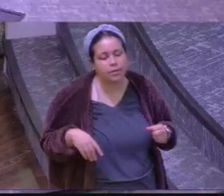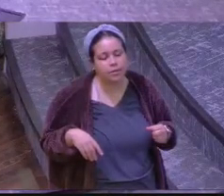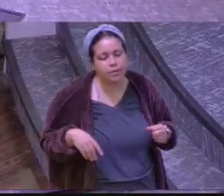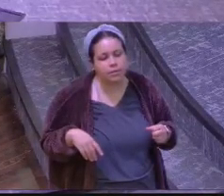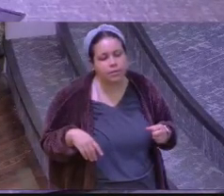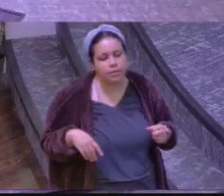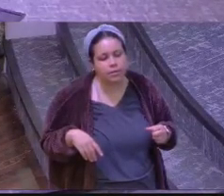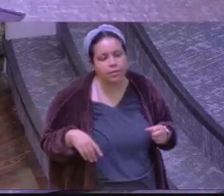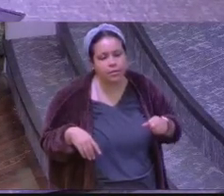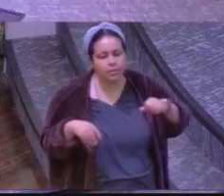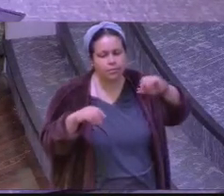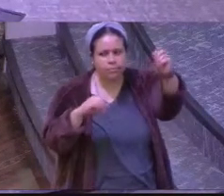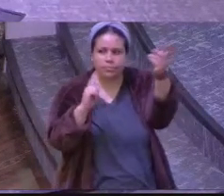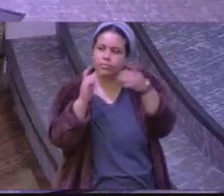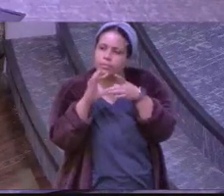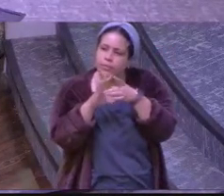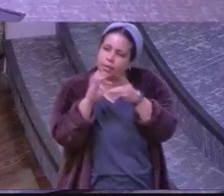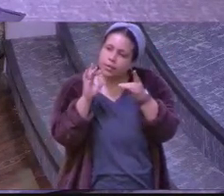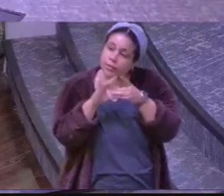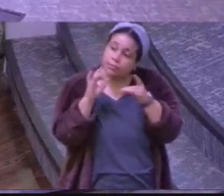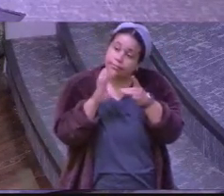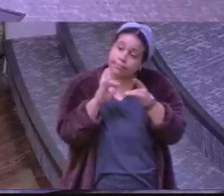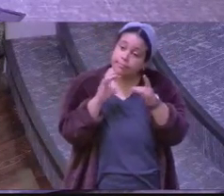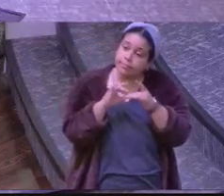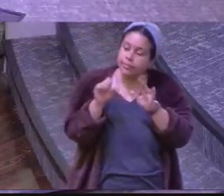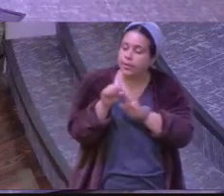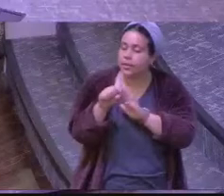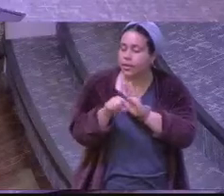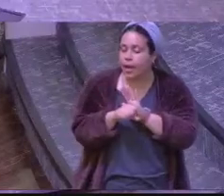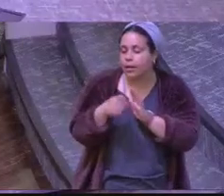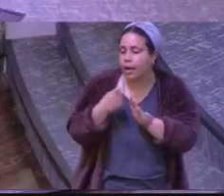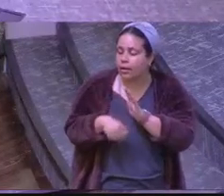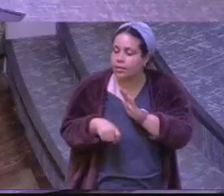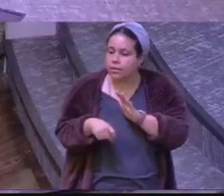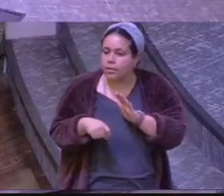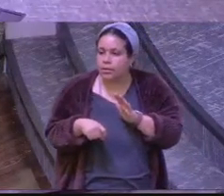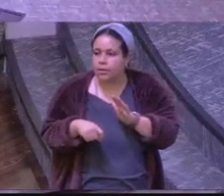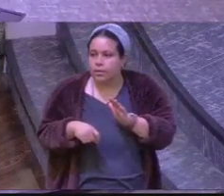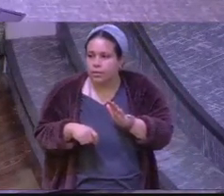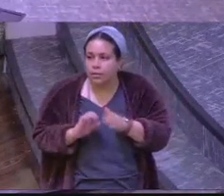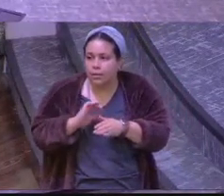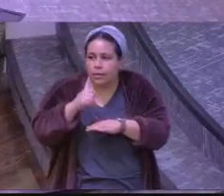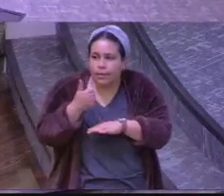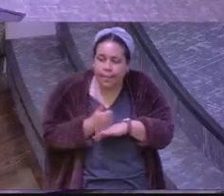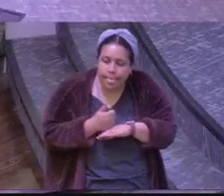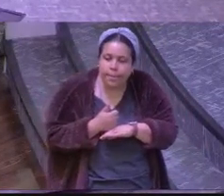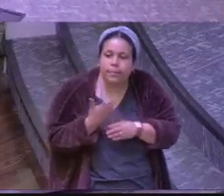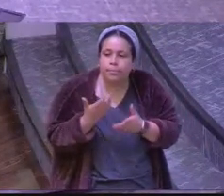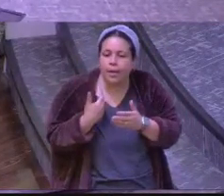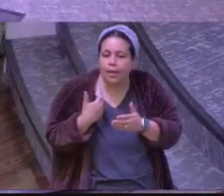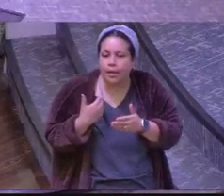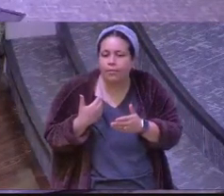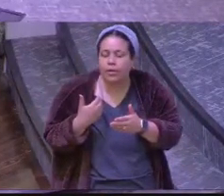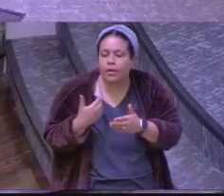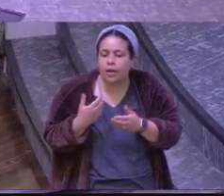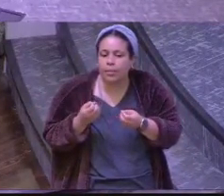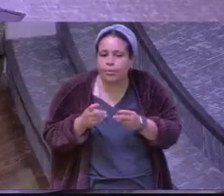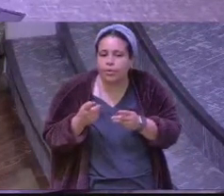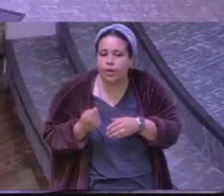that there are some state tax initiatives that have been proposed that we might have the opportunity to opt out of.